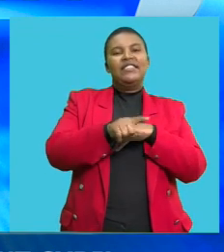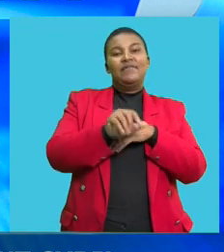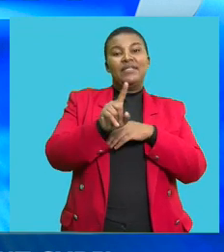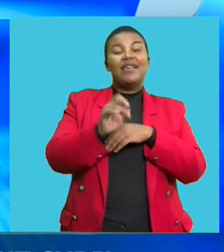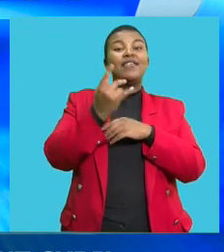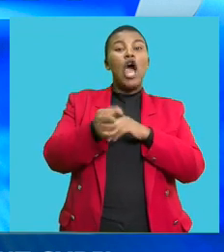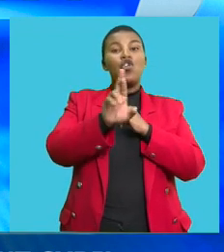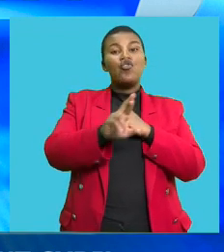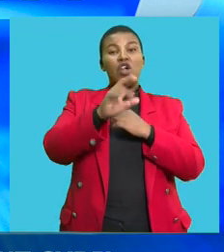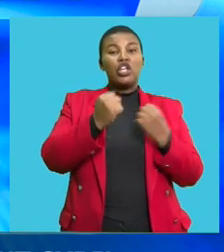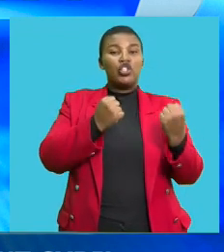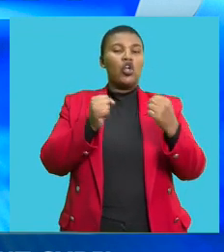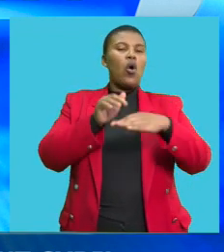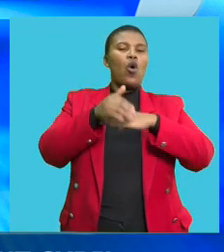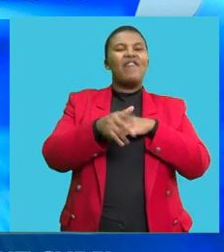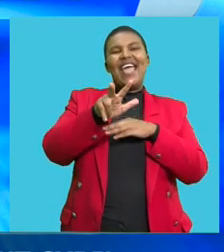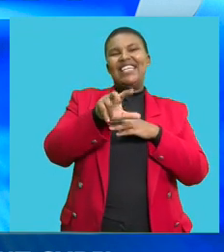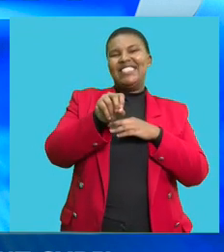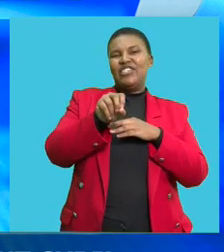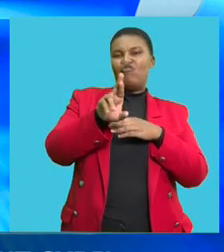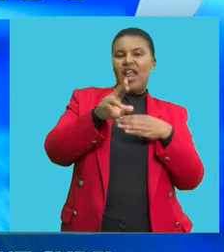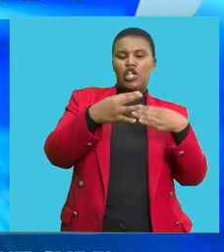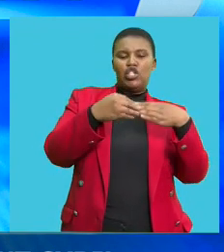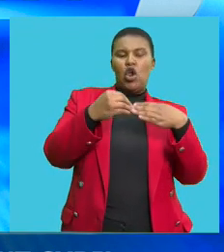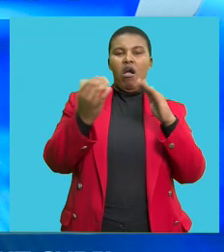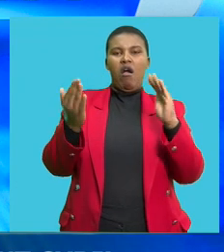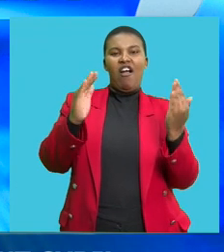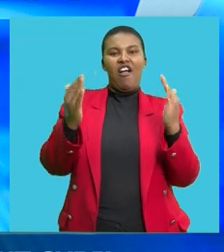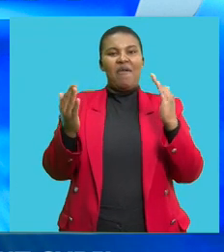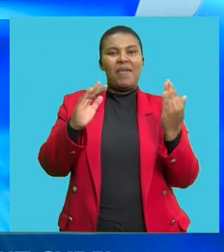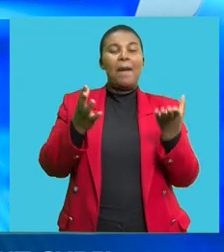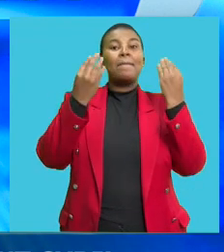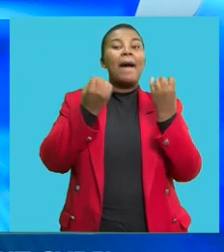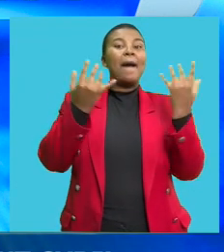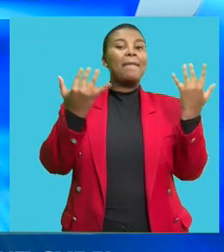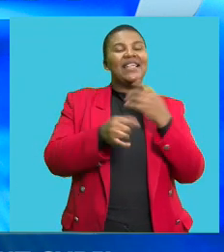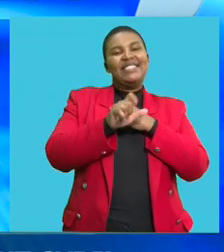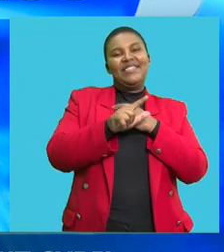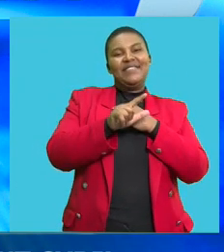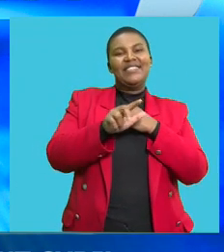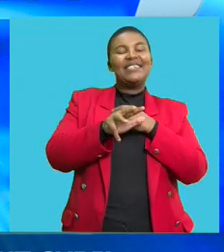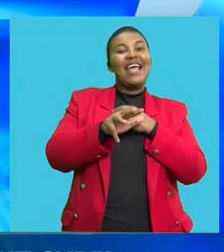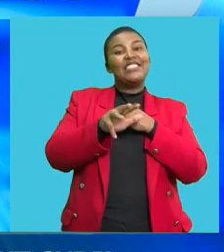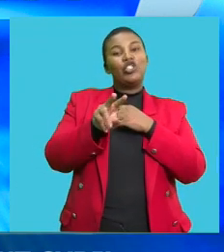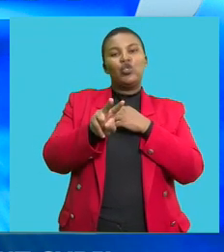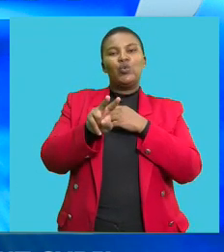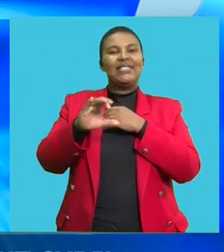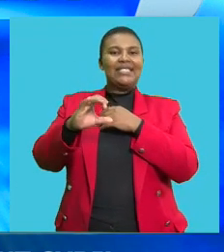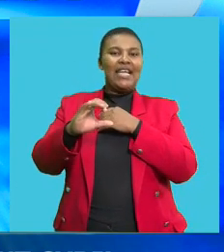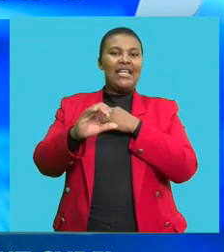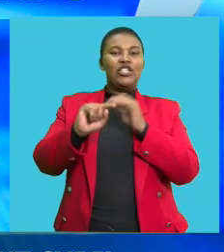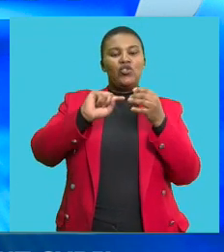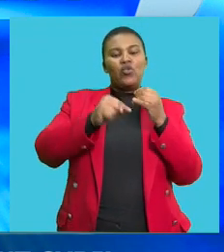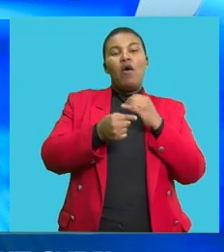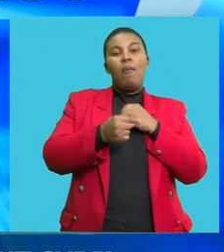strengthened to below 18 rand against the US dollar on Wednesday, reaching around 17 rand at 92 cents, a